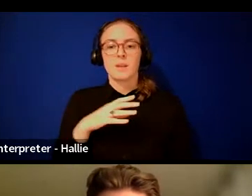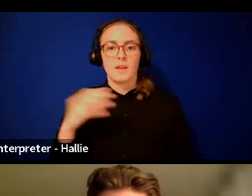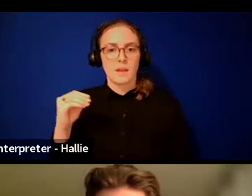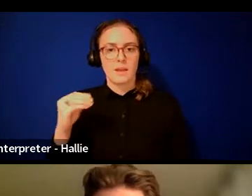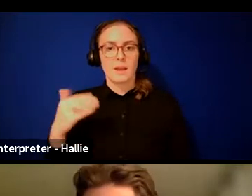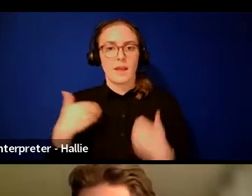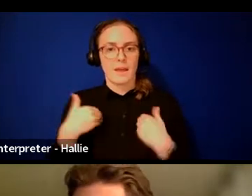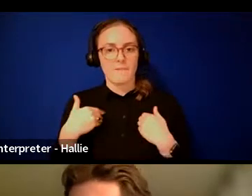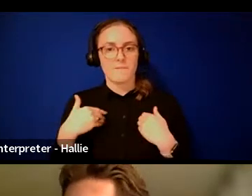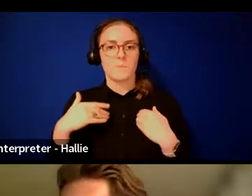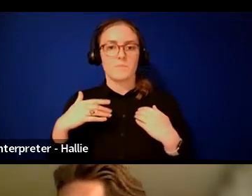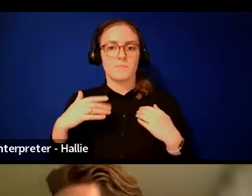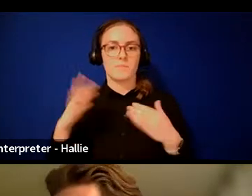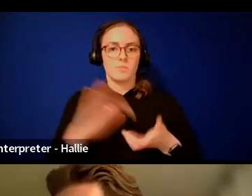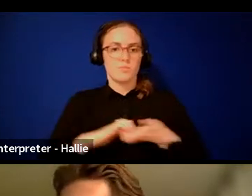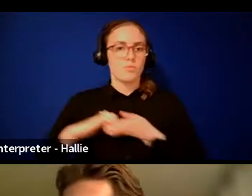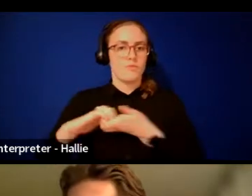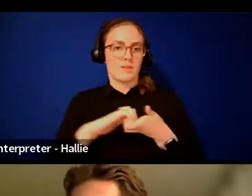Unified Communications,